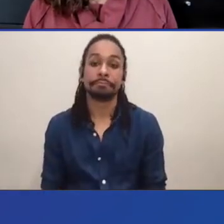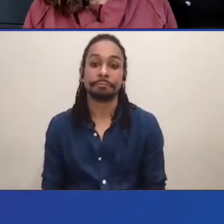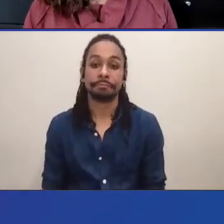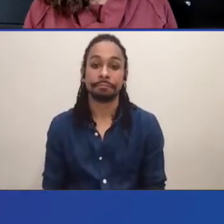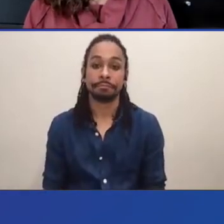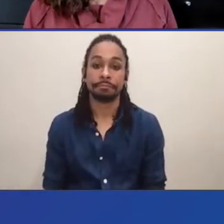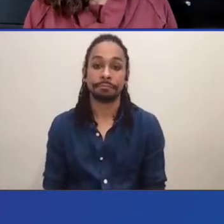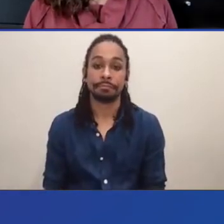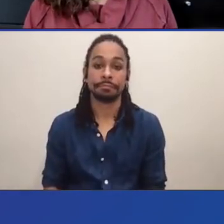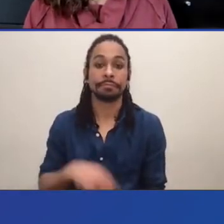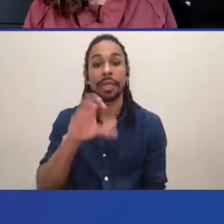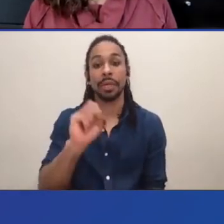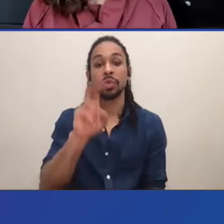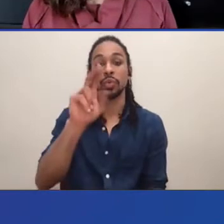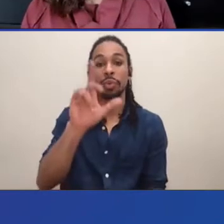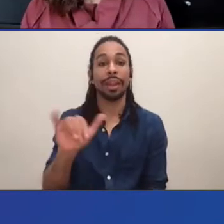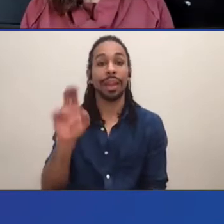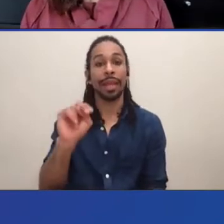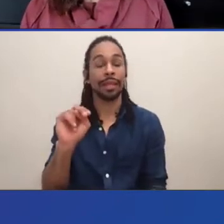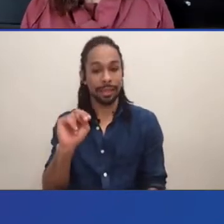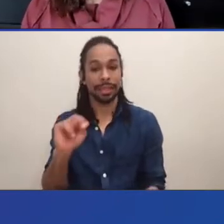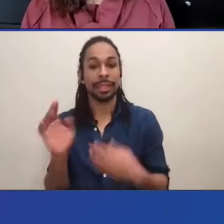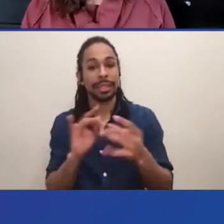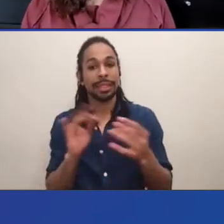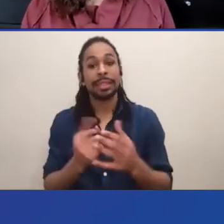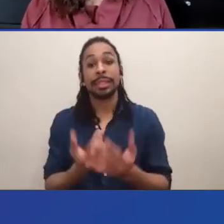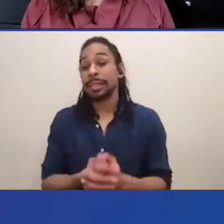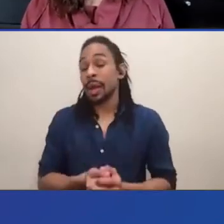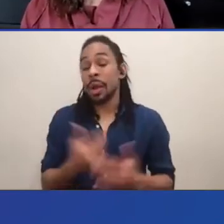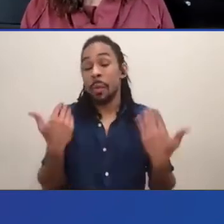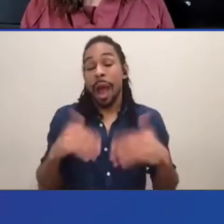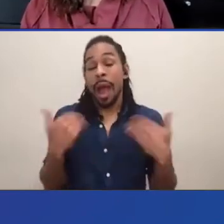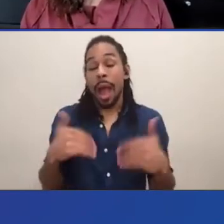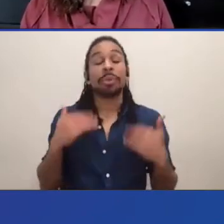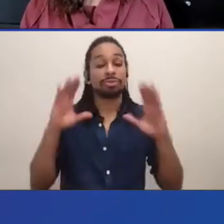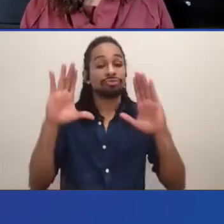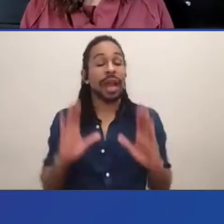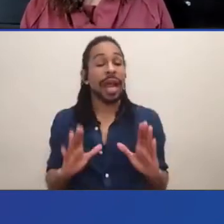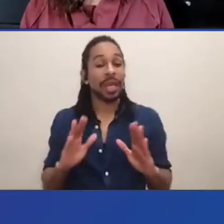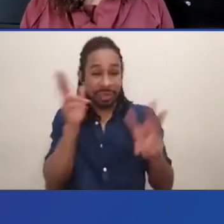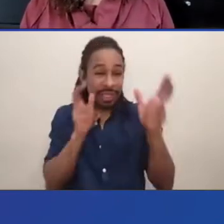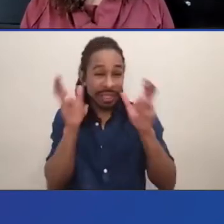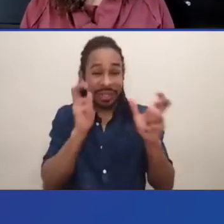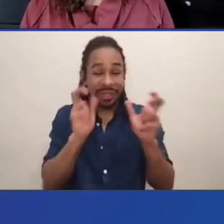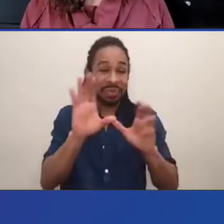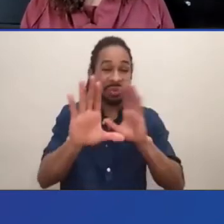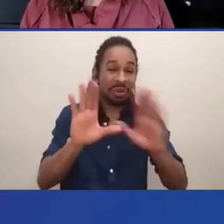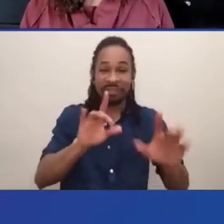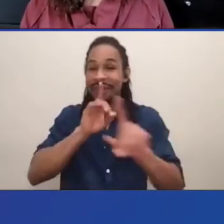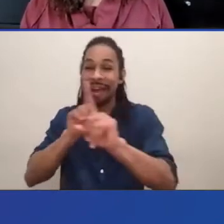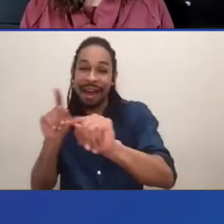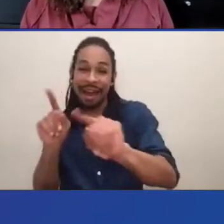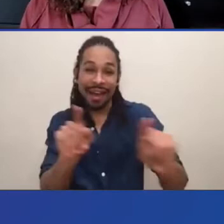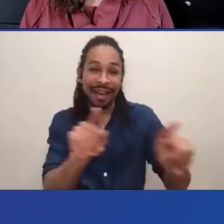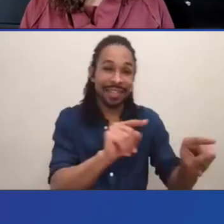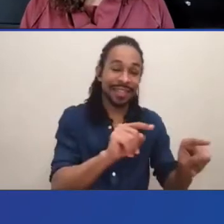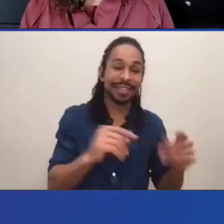Hi, Sulynn here. It's so great hearing everyone's like reactions, because it's like